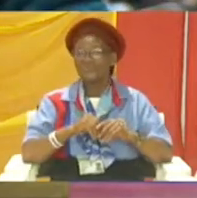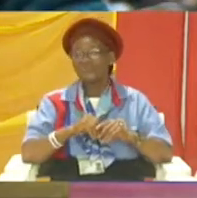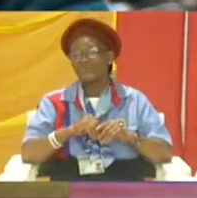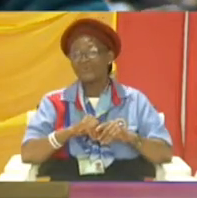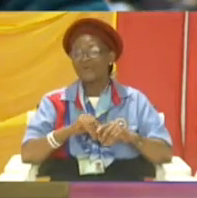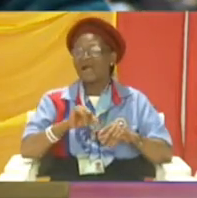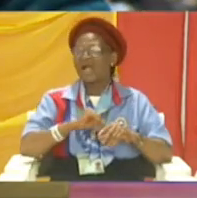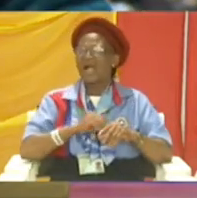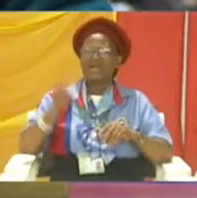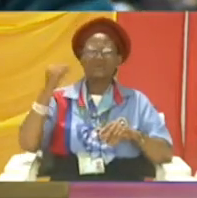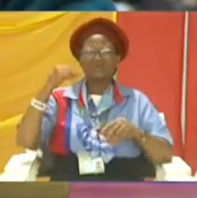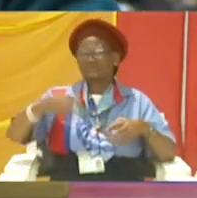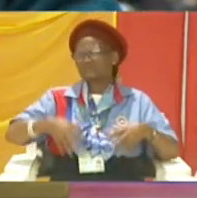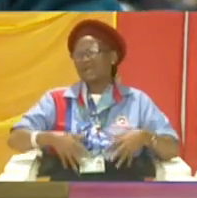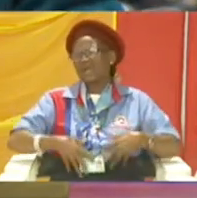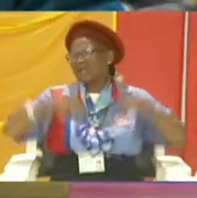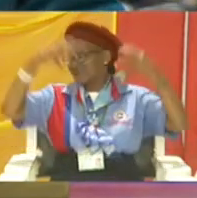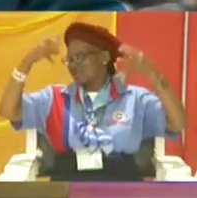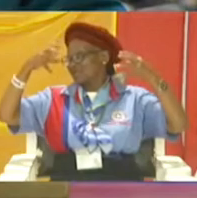I was angry.